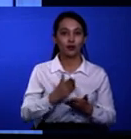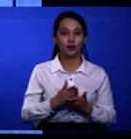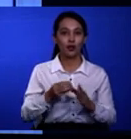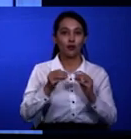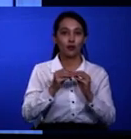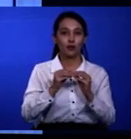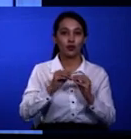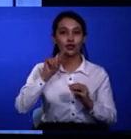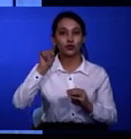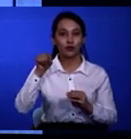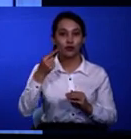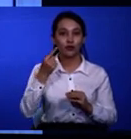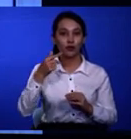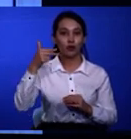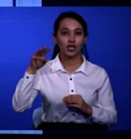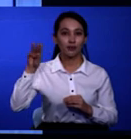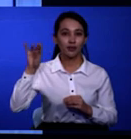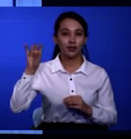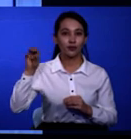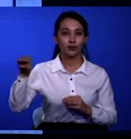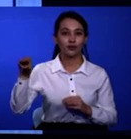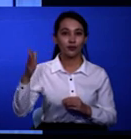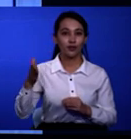10 soat 30 minut.